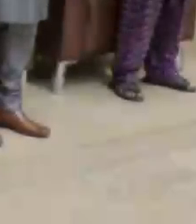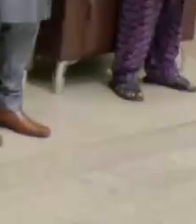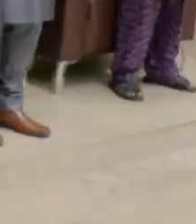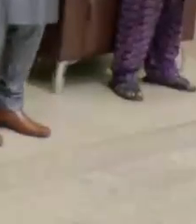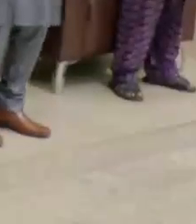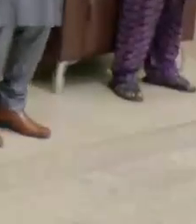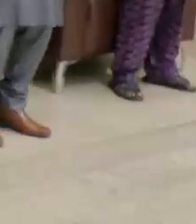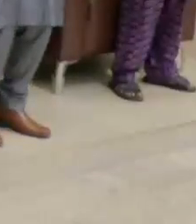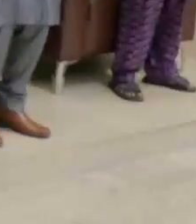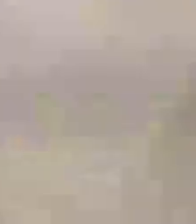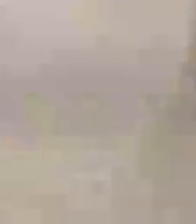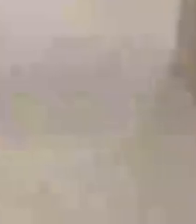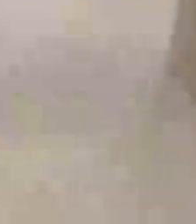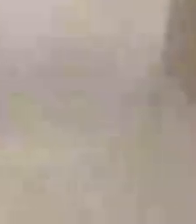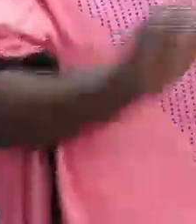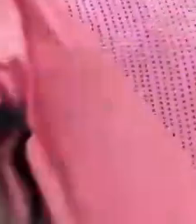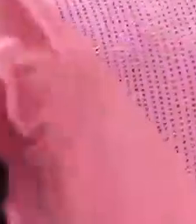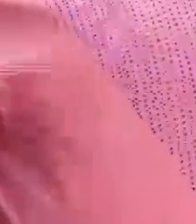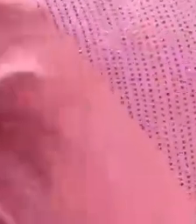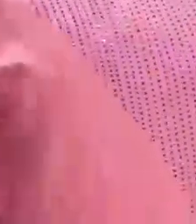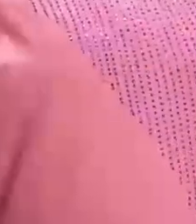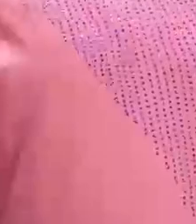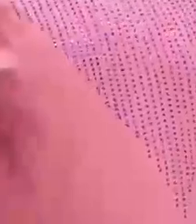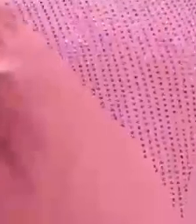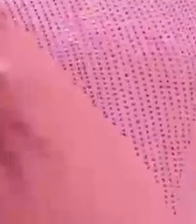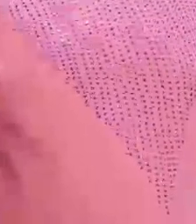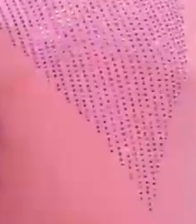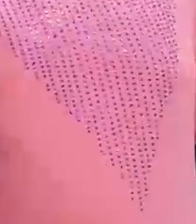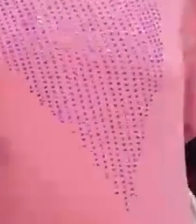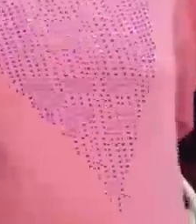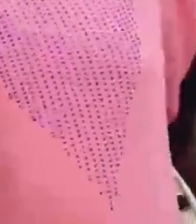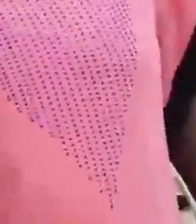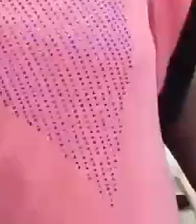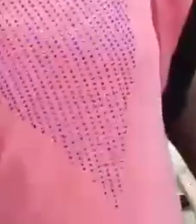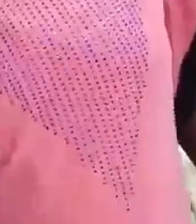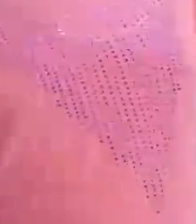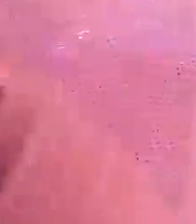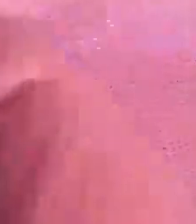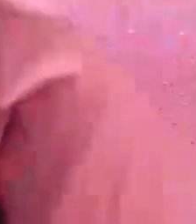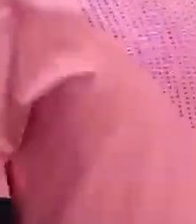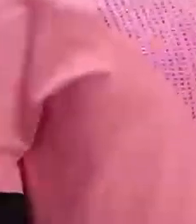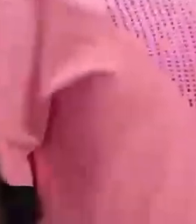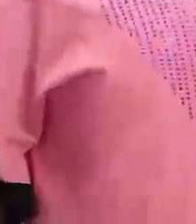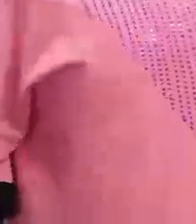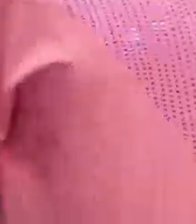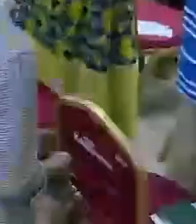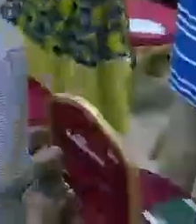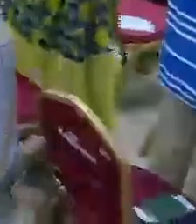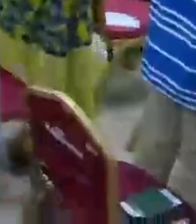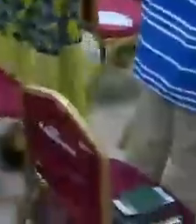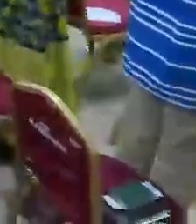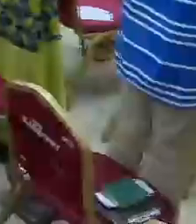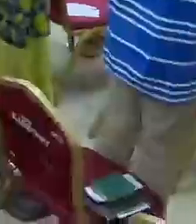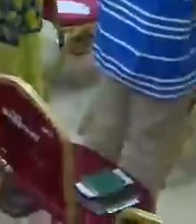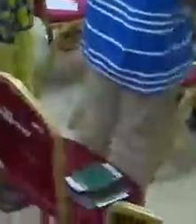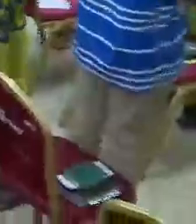for a miracle? For power manifestation? Tonight is a special night